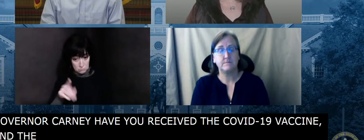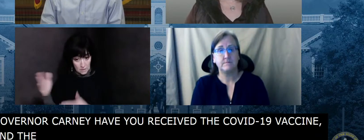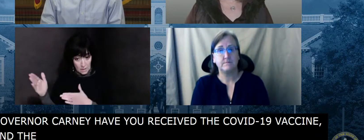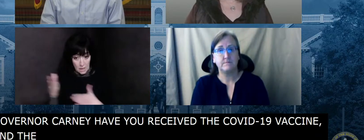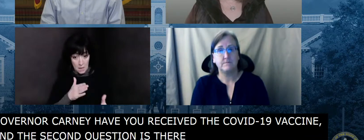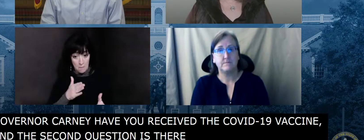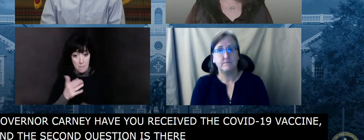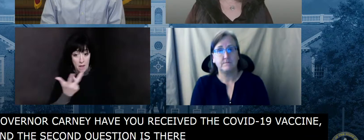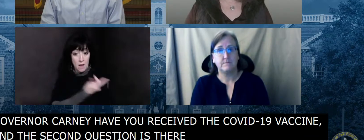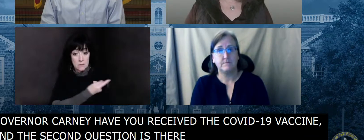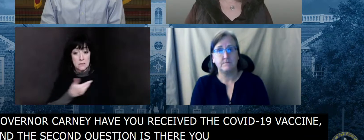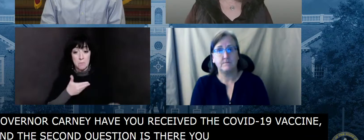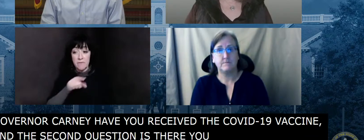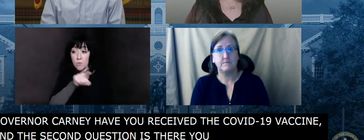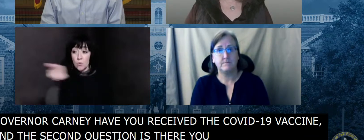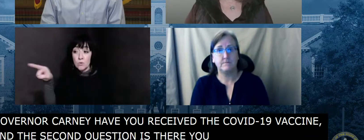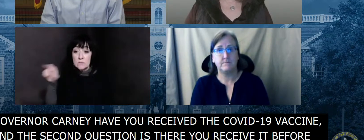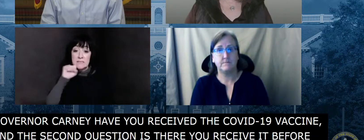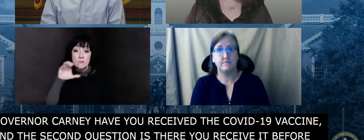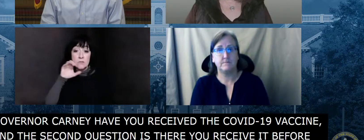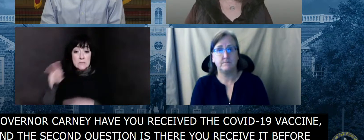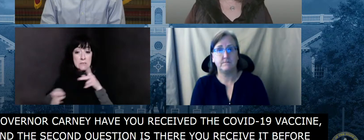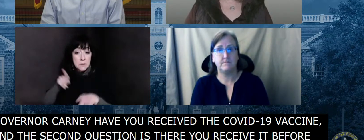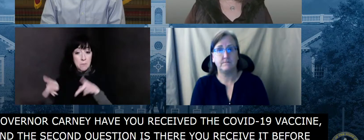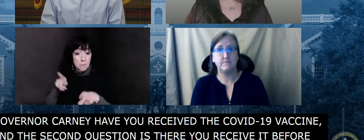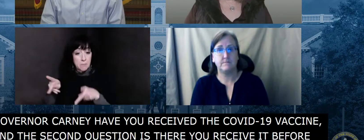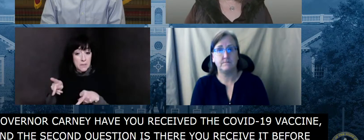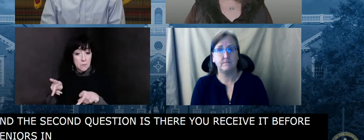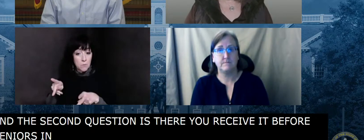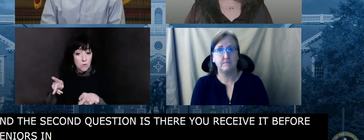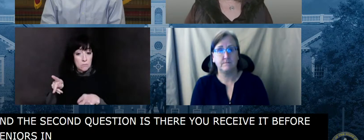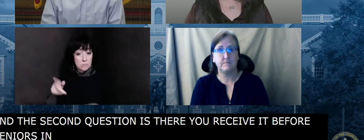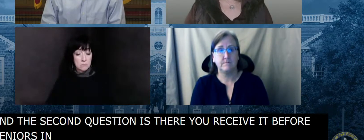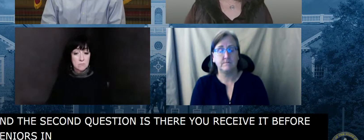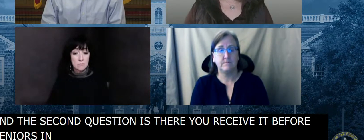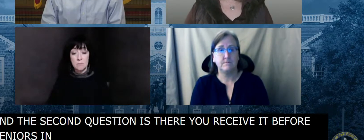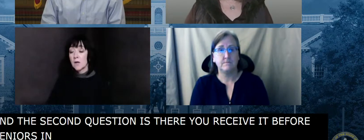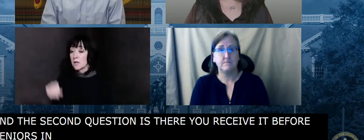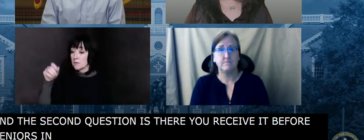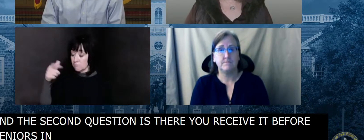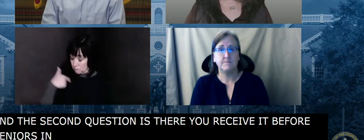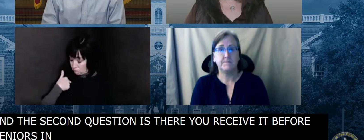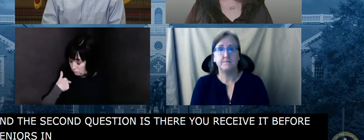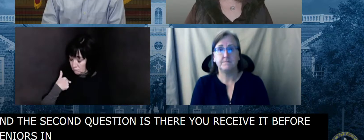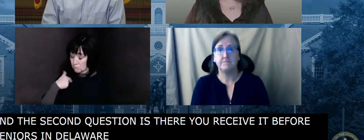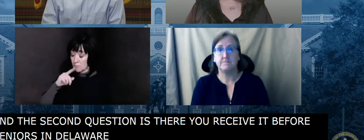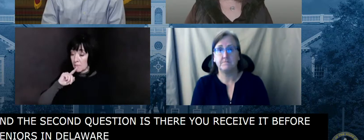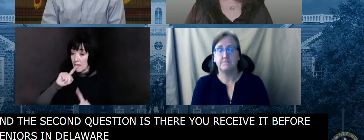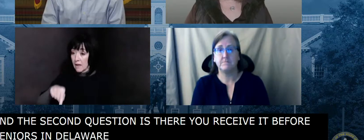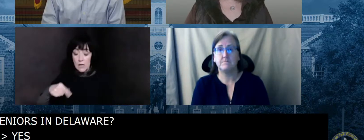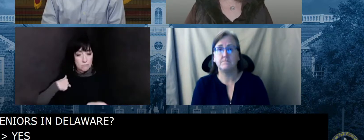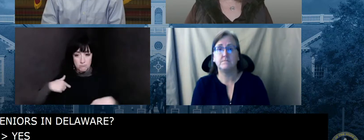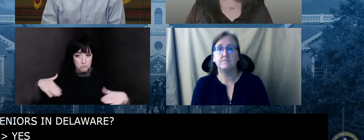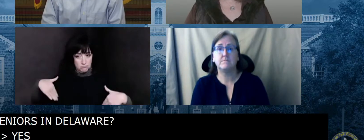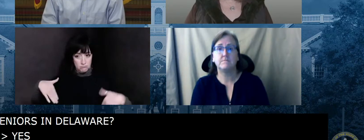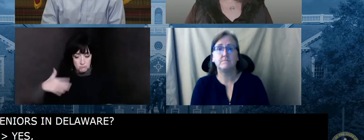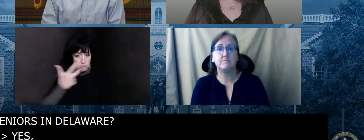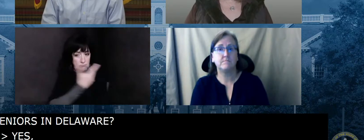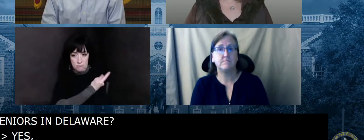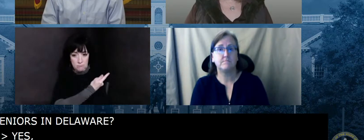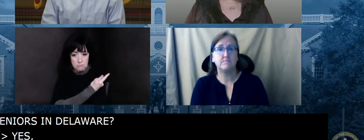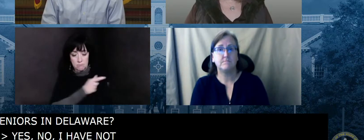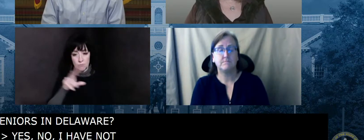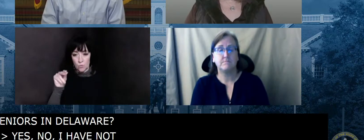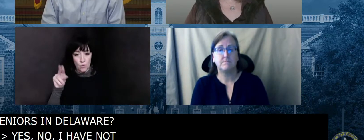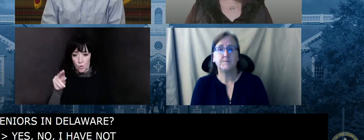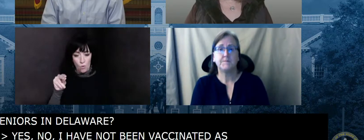before seniors in Delaware have access? Yeah, no, I have not been vaccinated as yet. My number